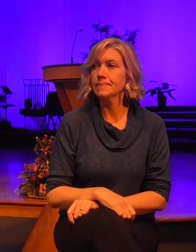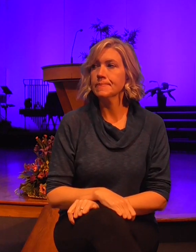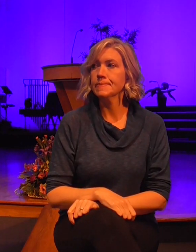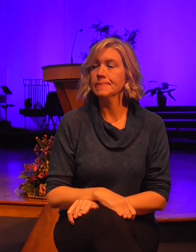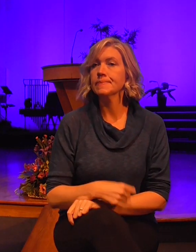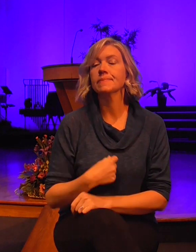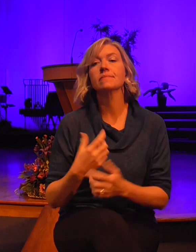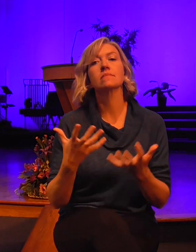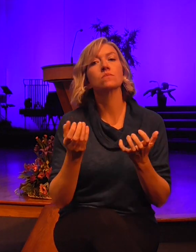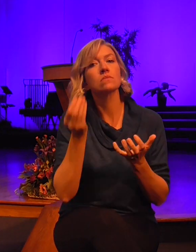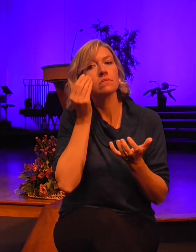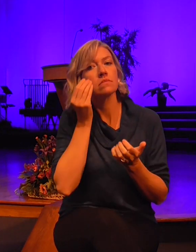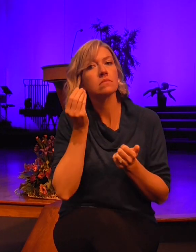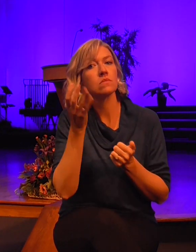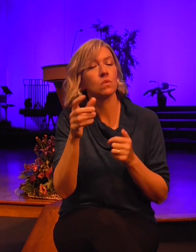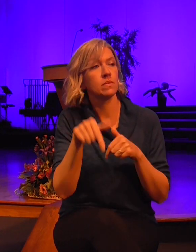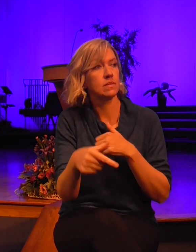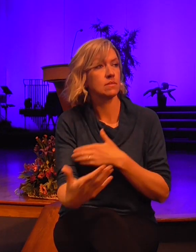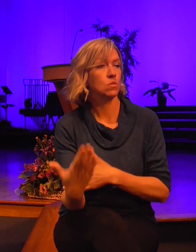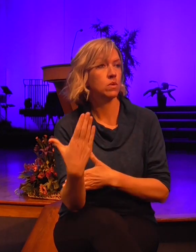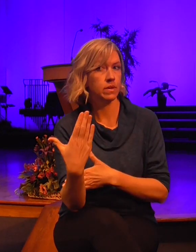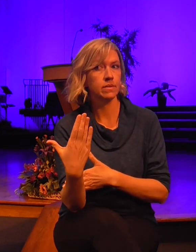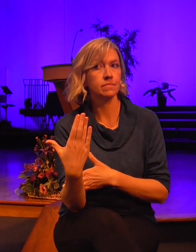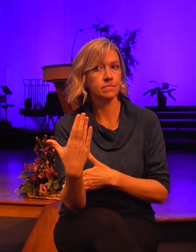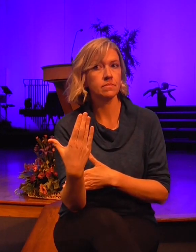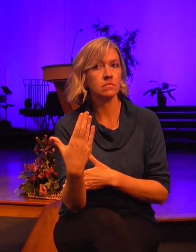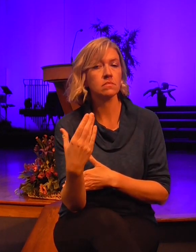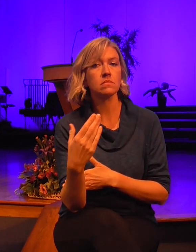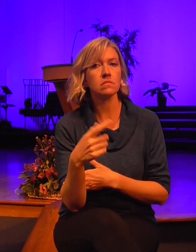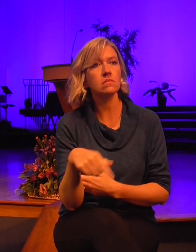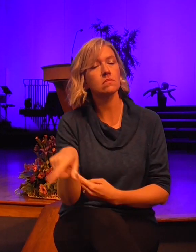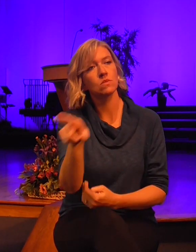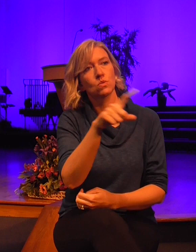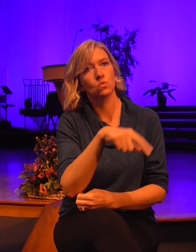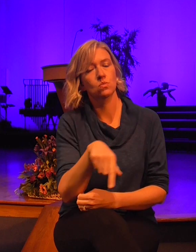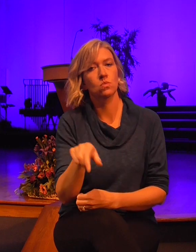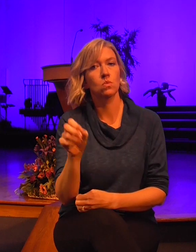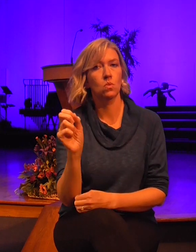What I want you to know this morning is that you're okay.